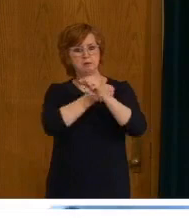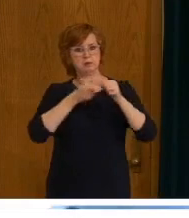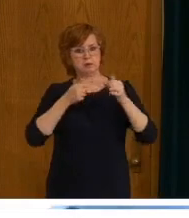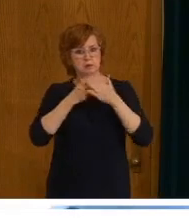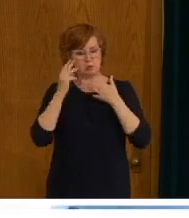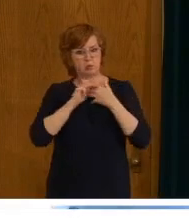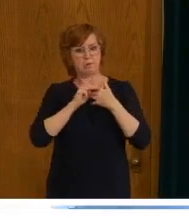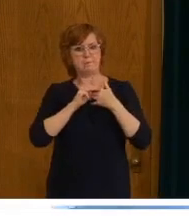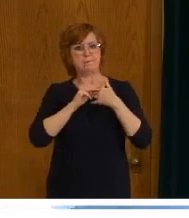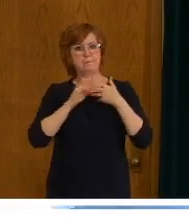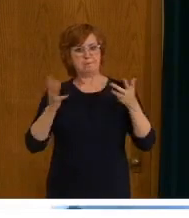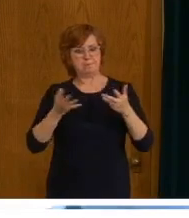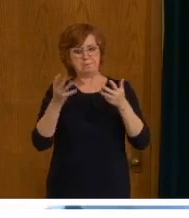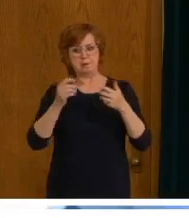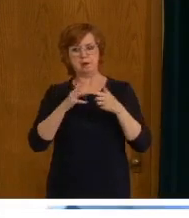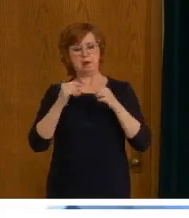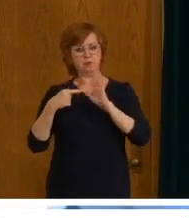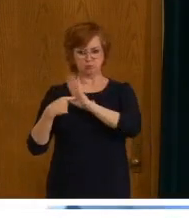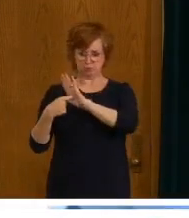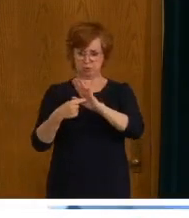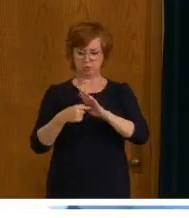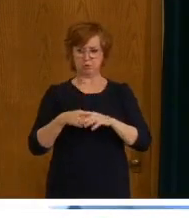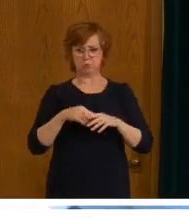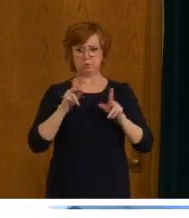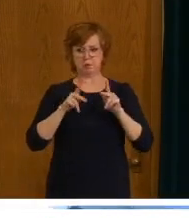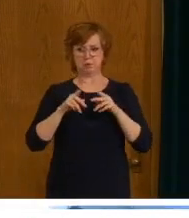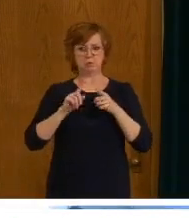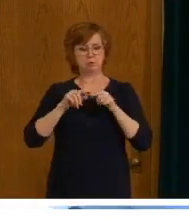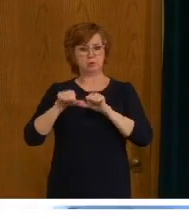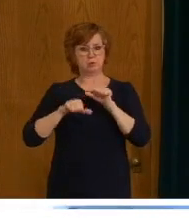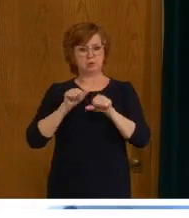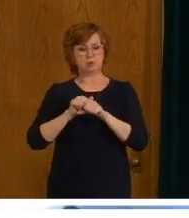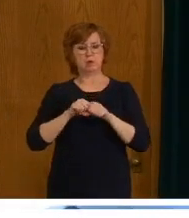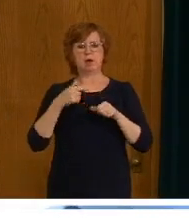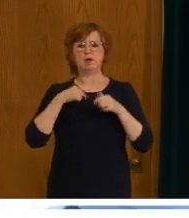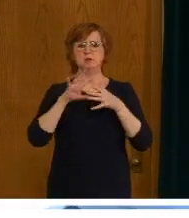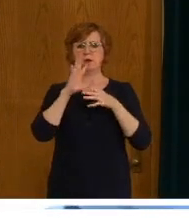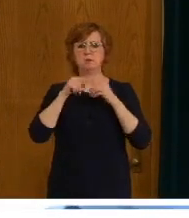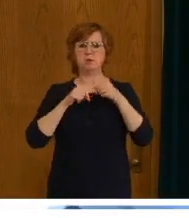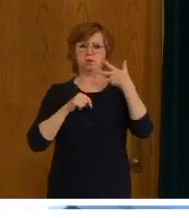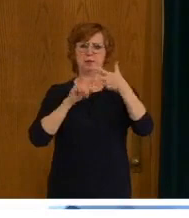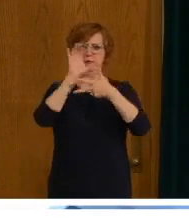model kind of high uptake. Sometimes it's a matter of, I mentioned the 3 C's,